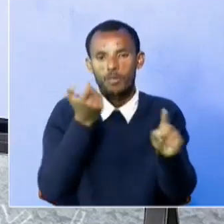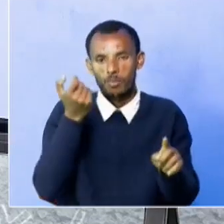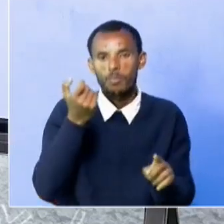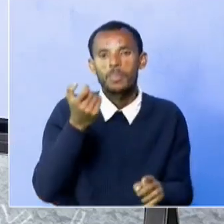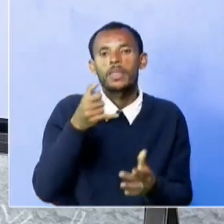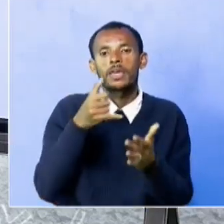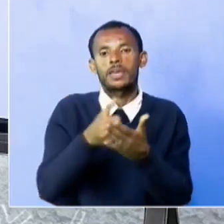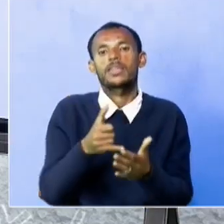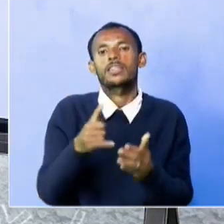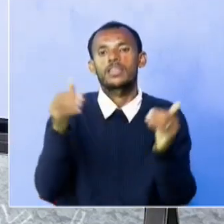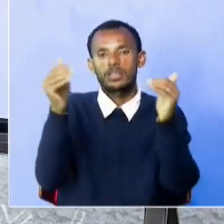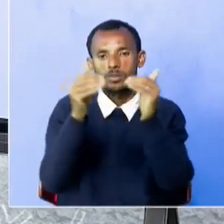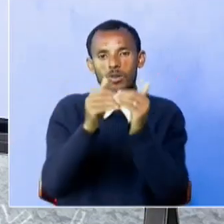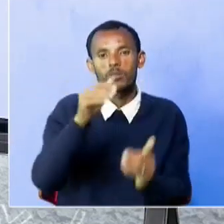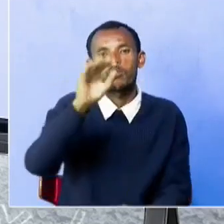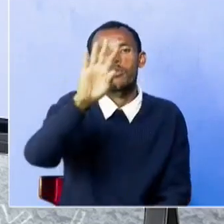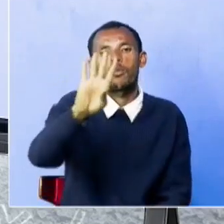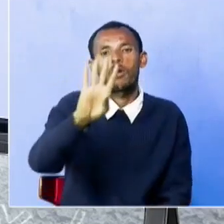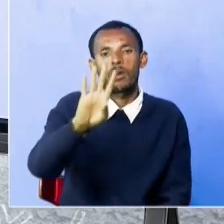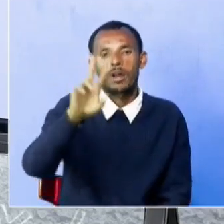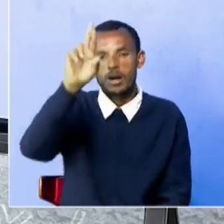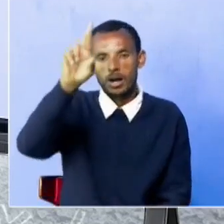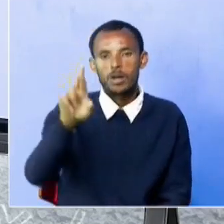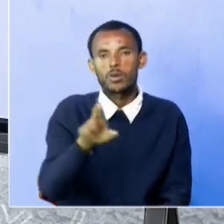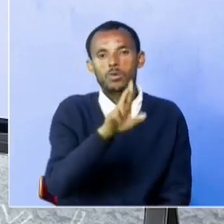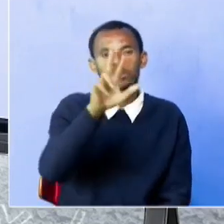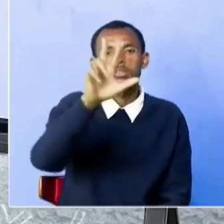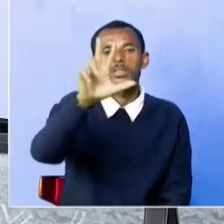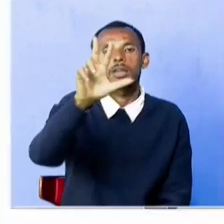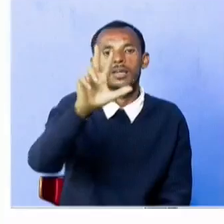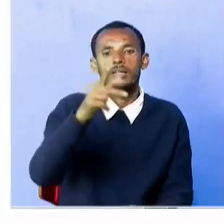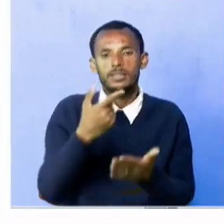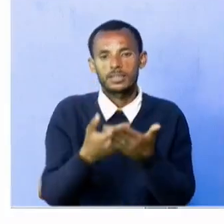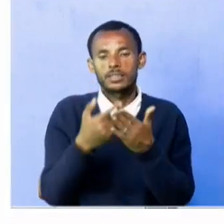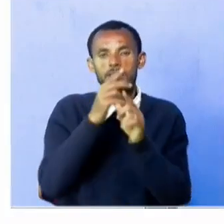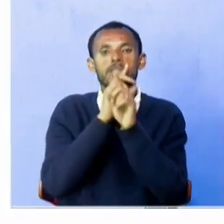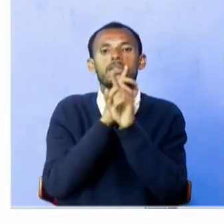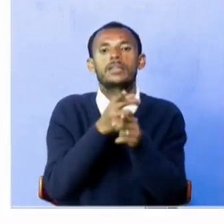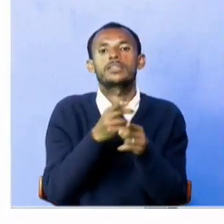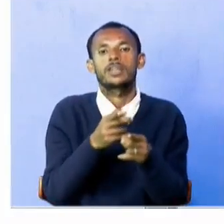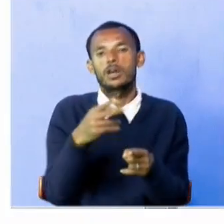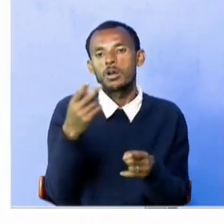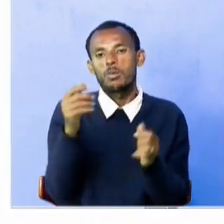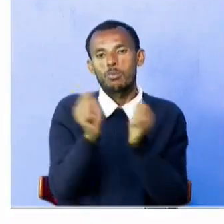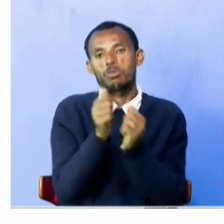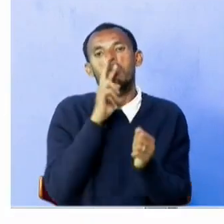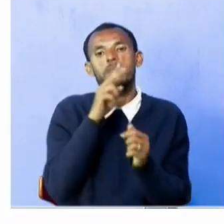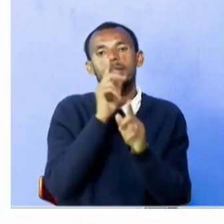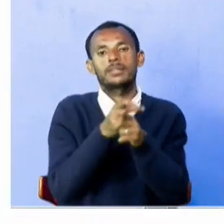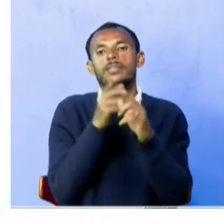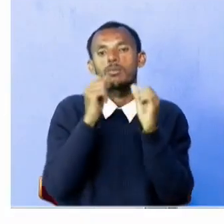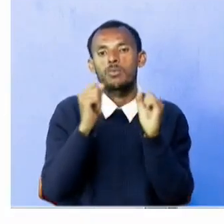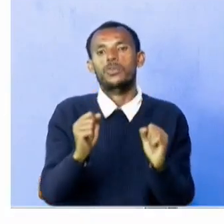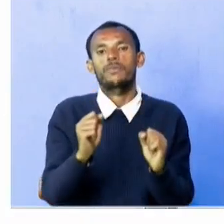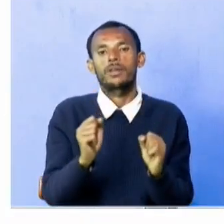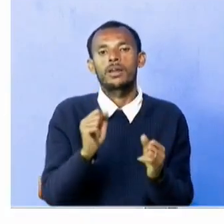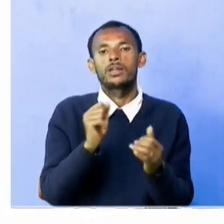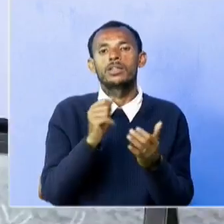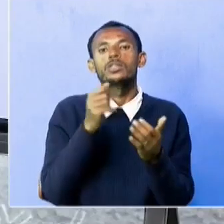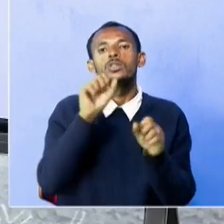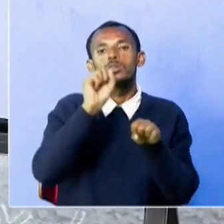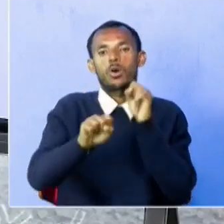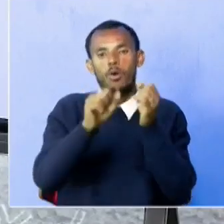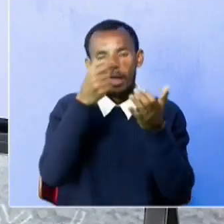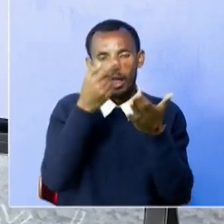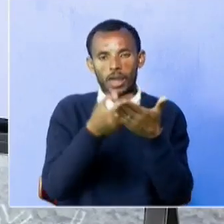it becomes 4 root 3. Okay, this can be the answer, this can be the answer. So here